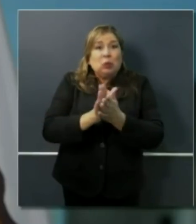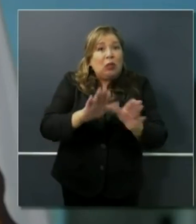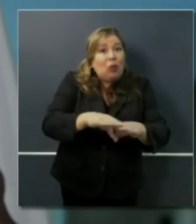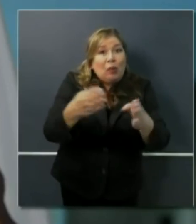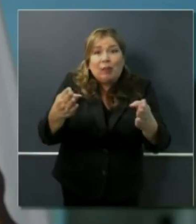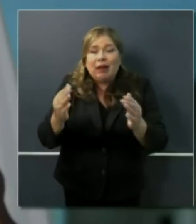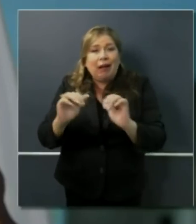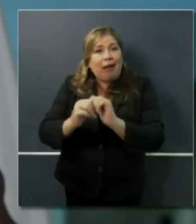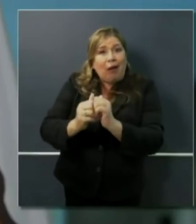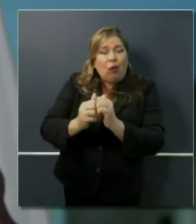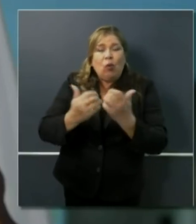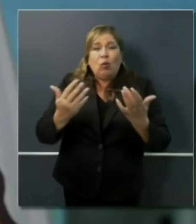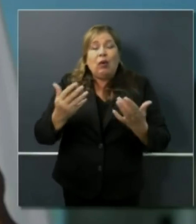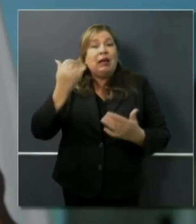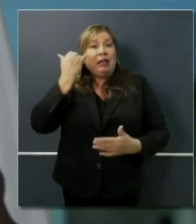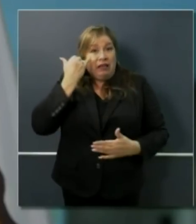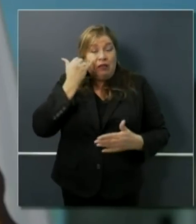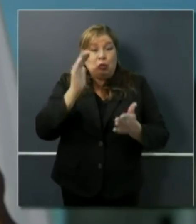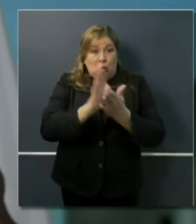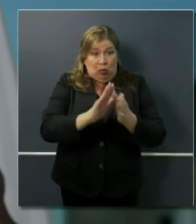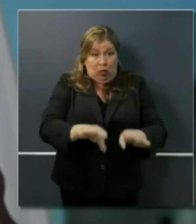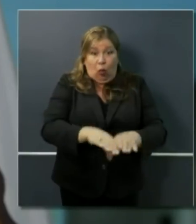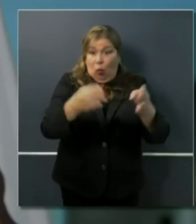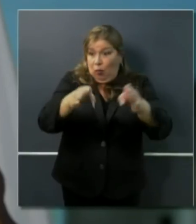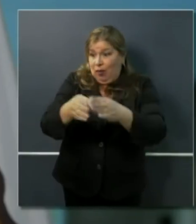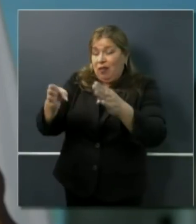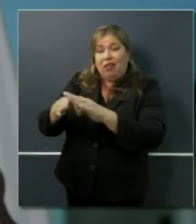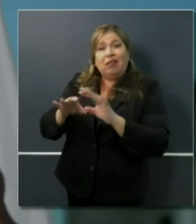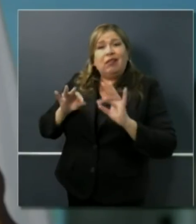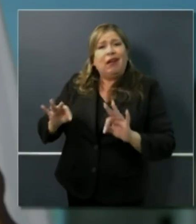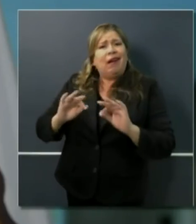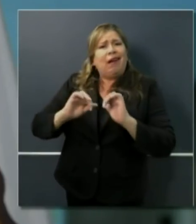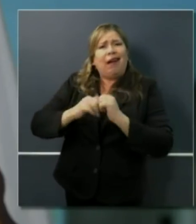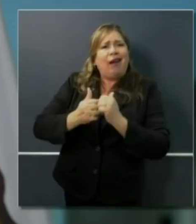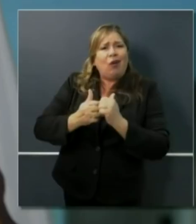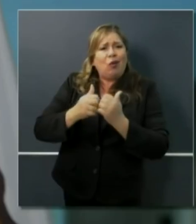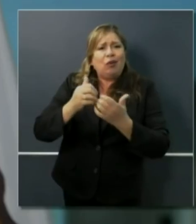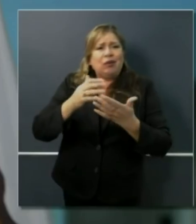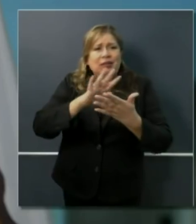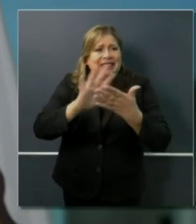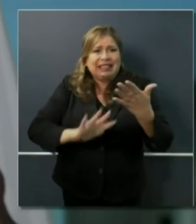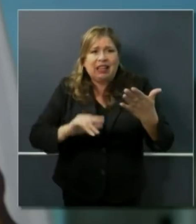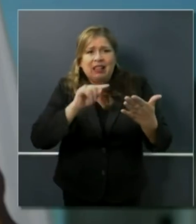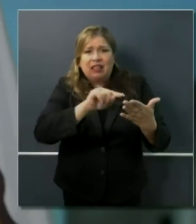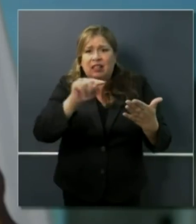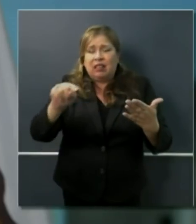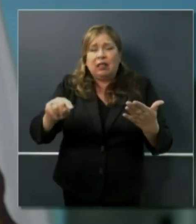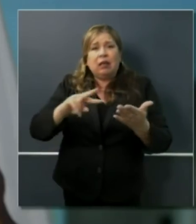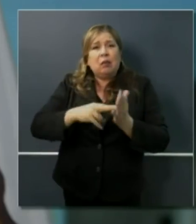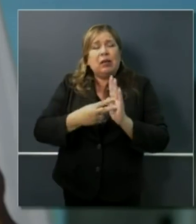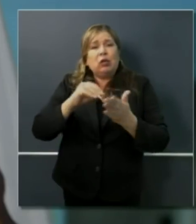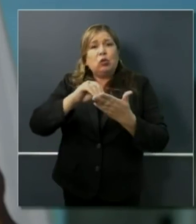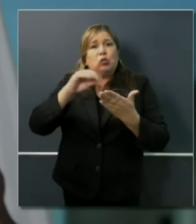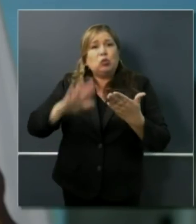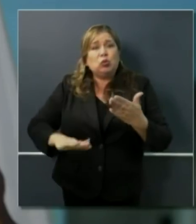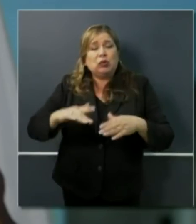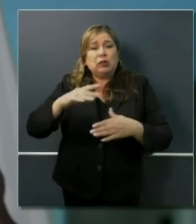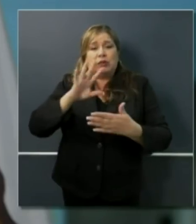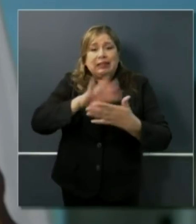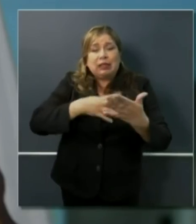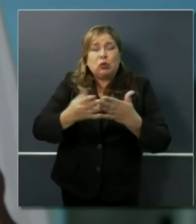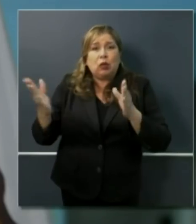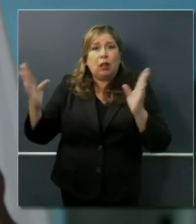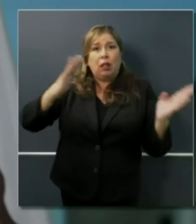others, what physically do those schools look like? Can you stagger the times that our students come in so you